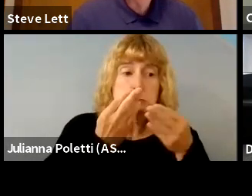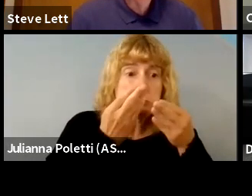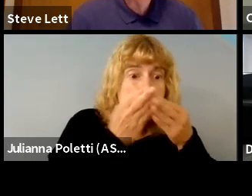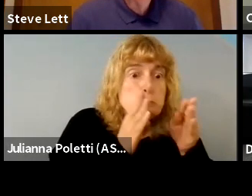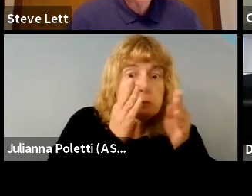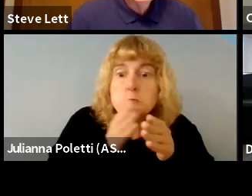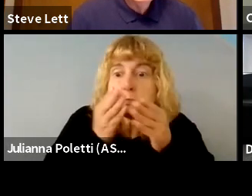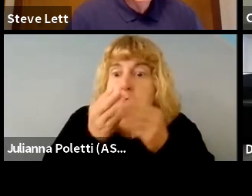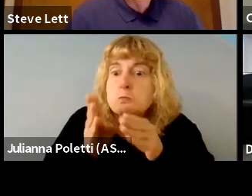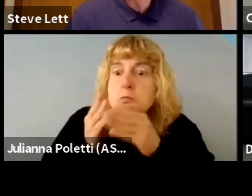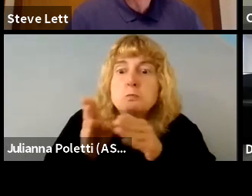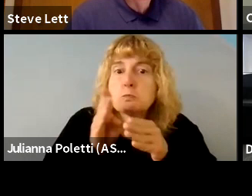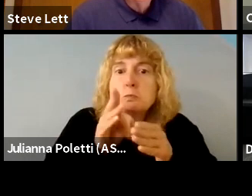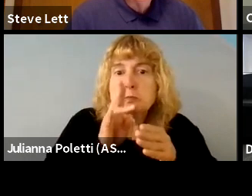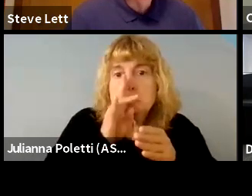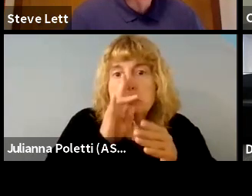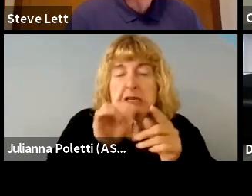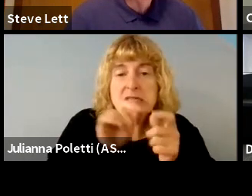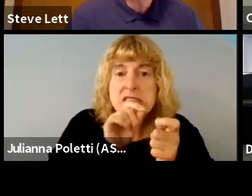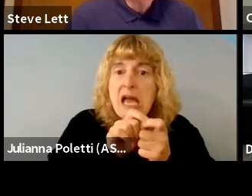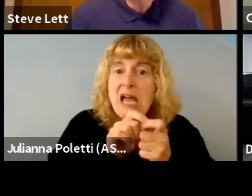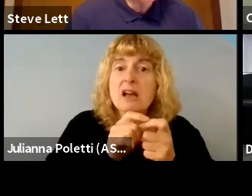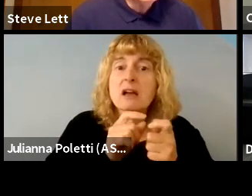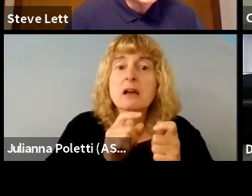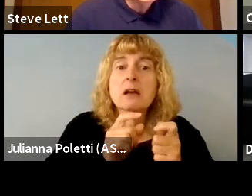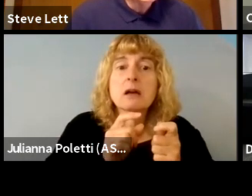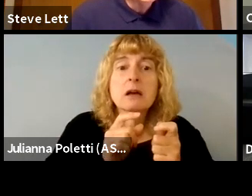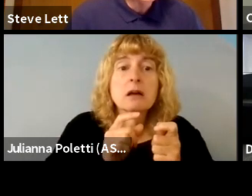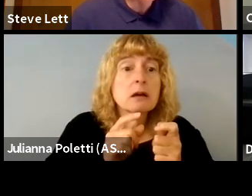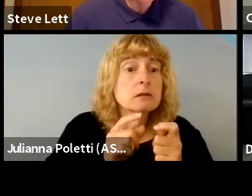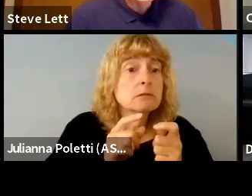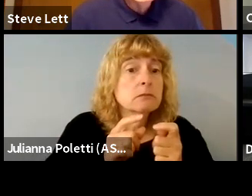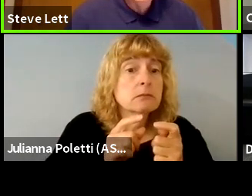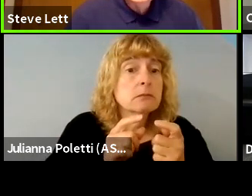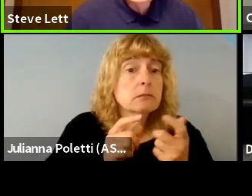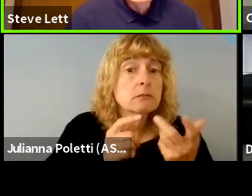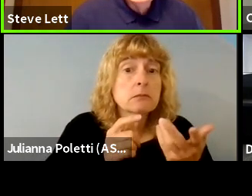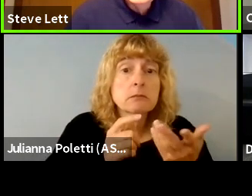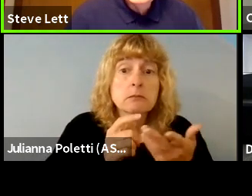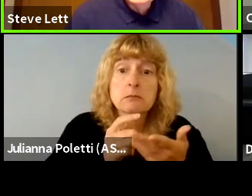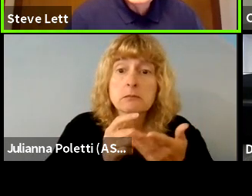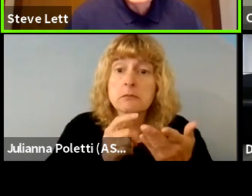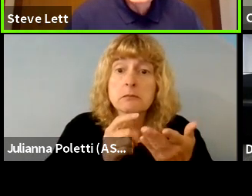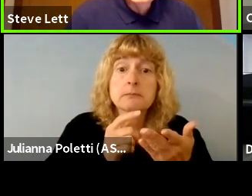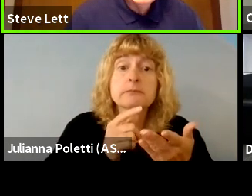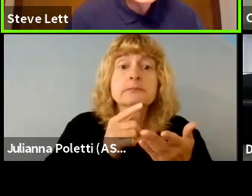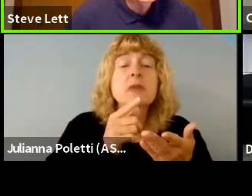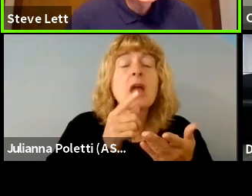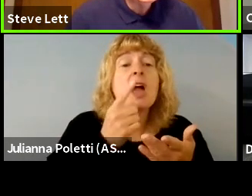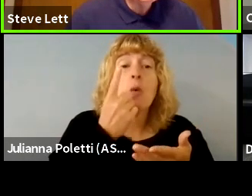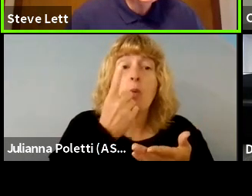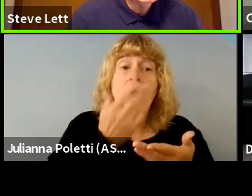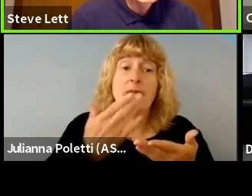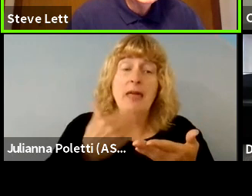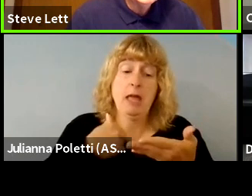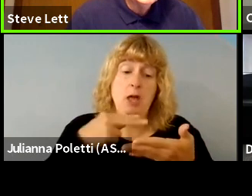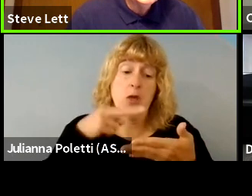that? And I'll I can tell you, try to respond. One of the things that I read in the comments that were mailed